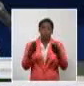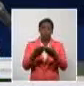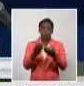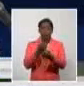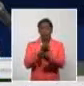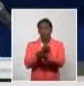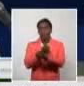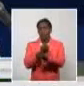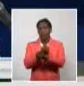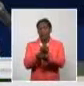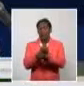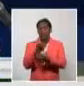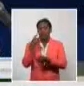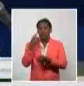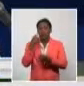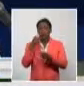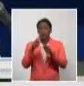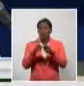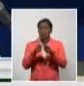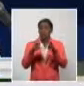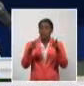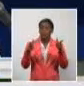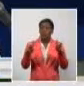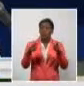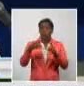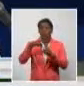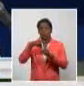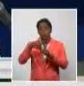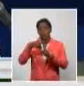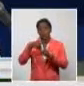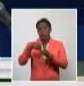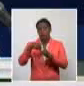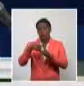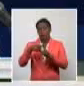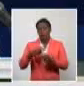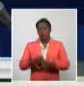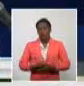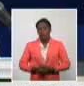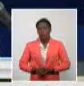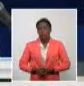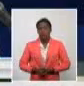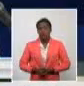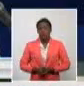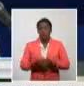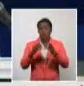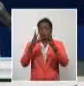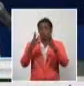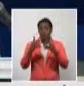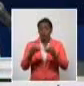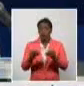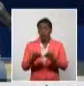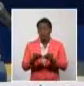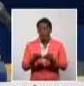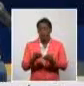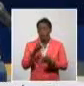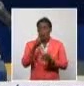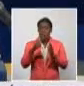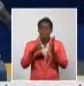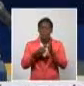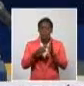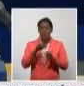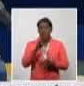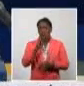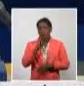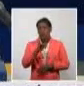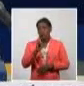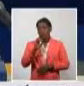89.6% which have been previously confirmed case contacts. In one of the cases identified yesterday, it has not